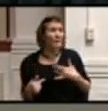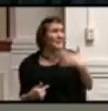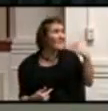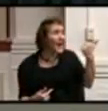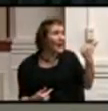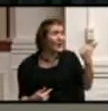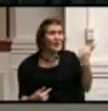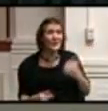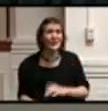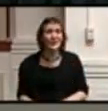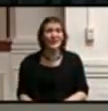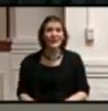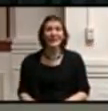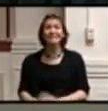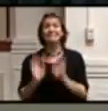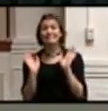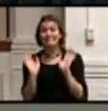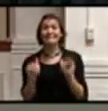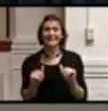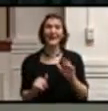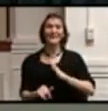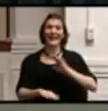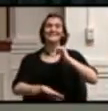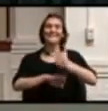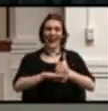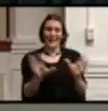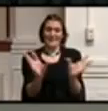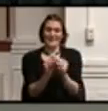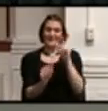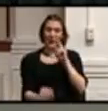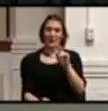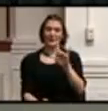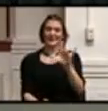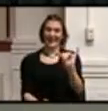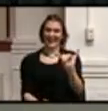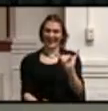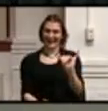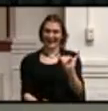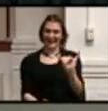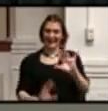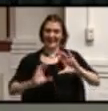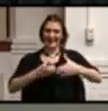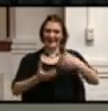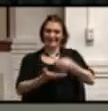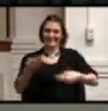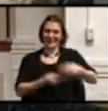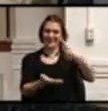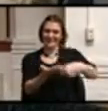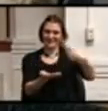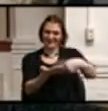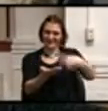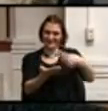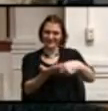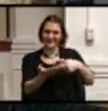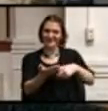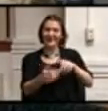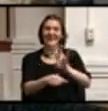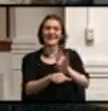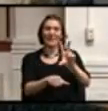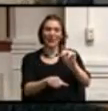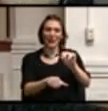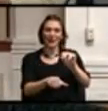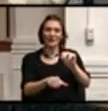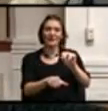right. So we're going to set a utilities meeting for